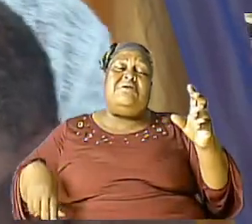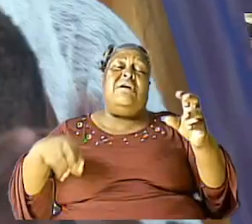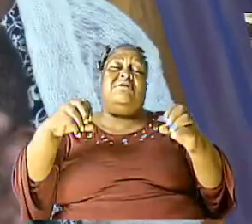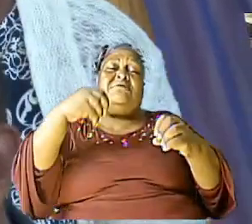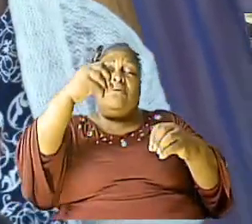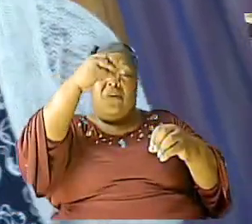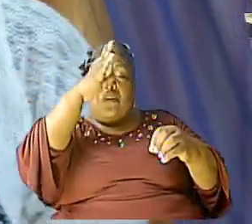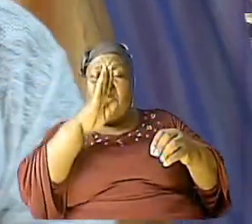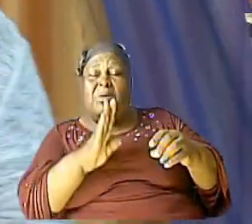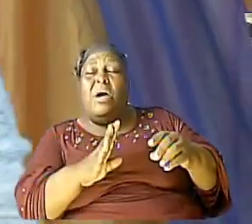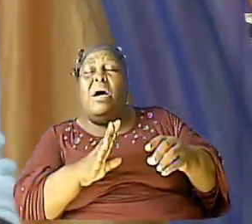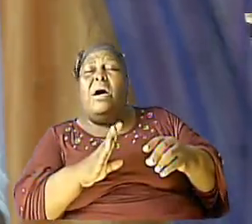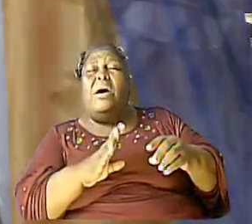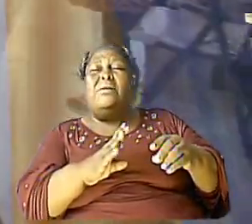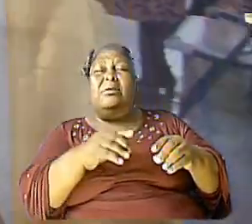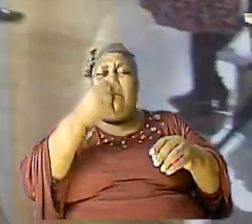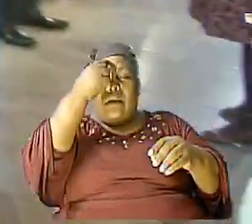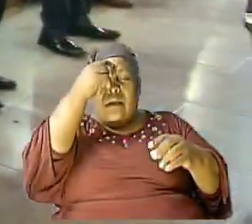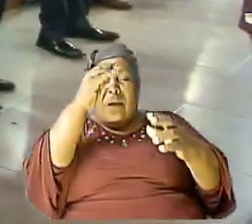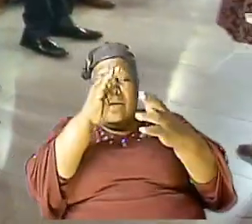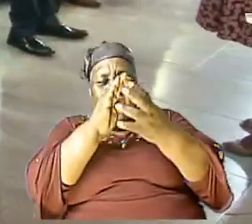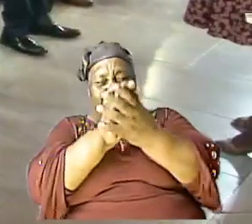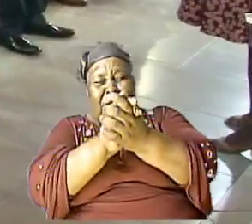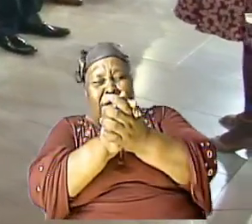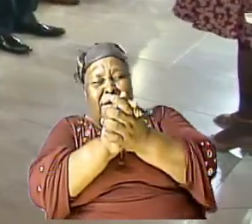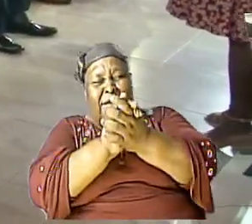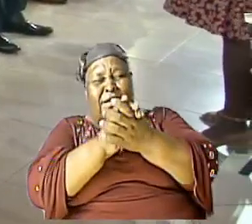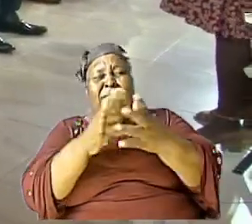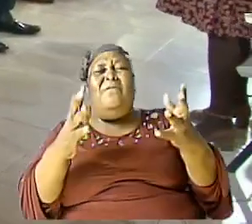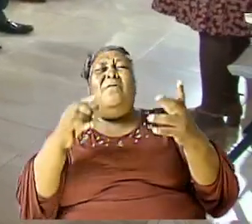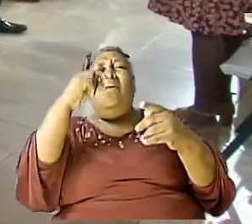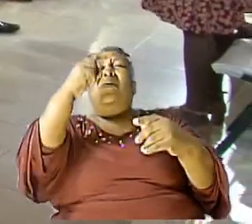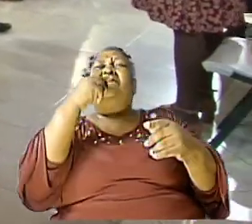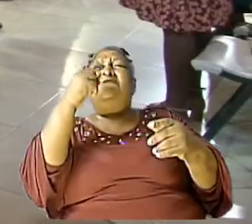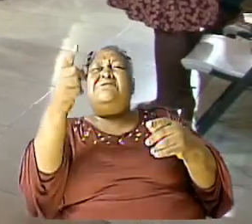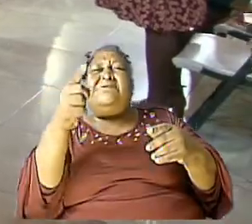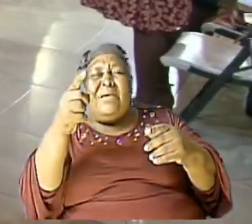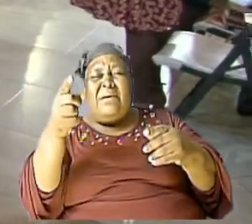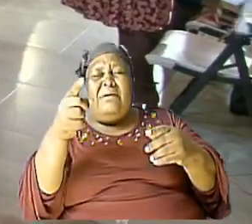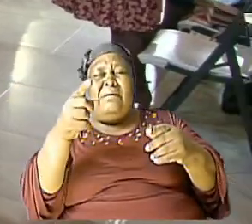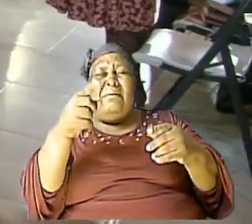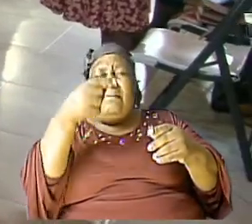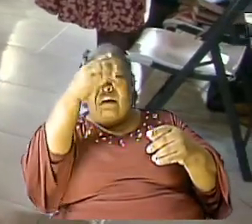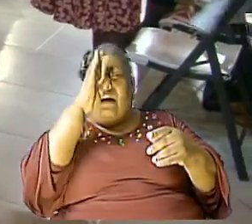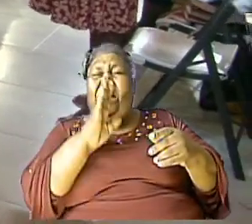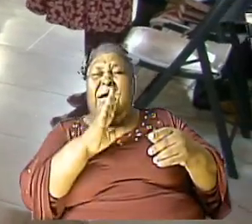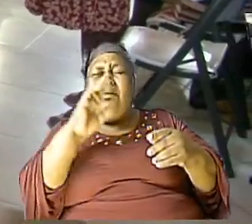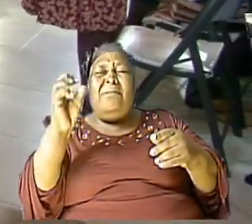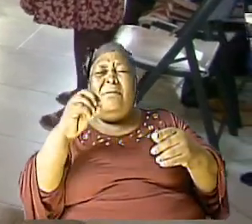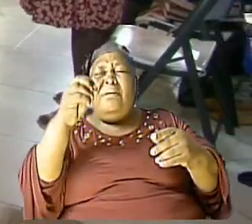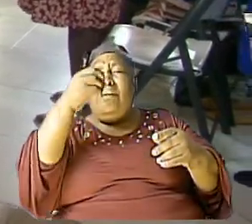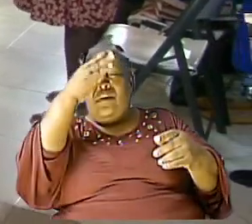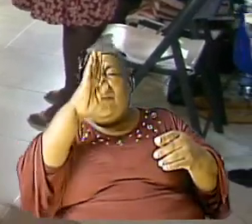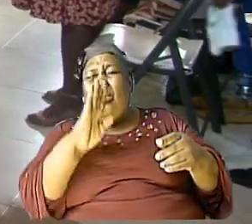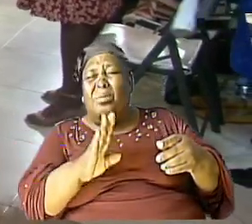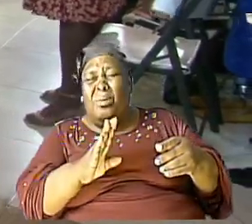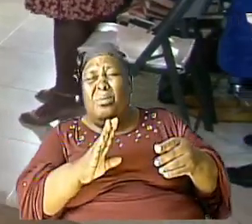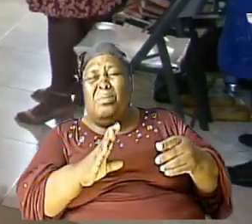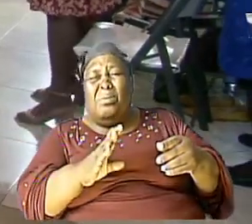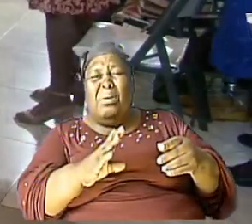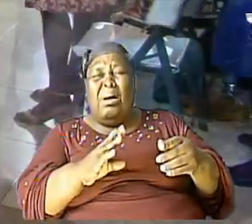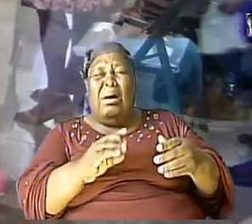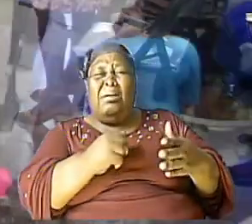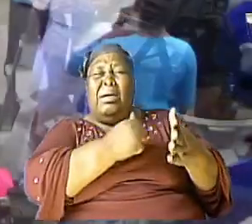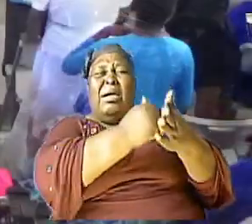the three main things that have been presented to us this morning to pray for. I pray, Father in